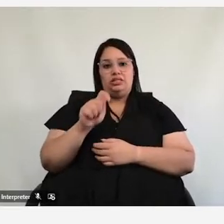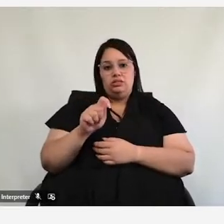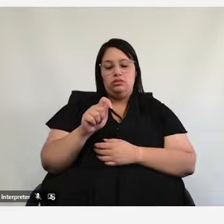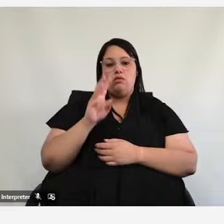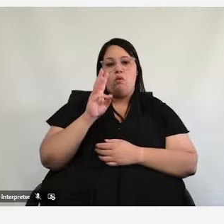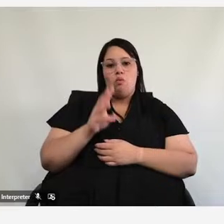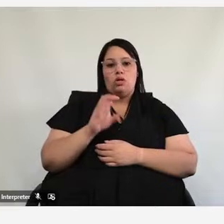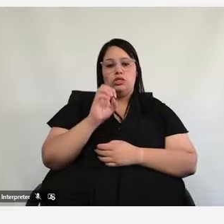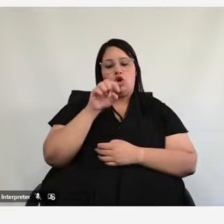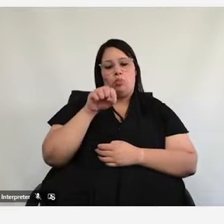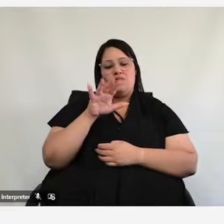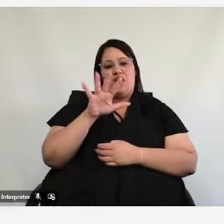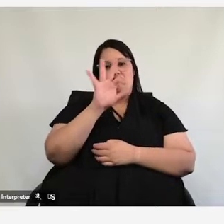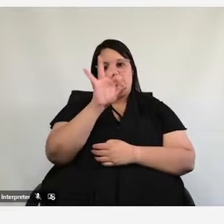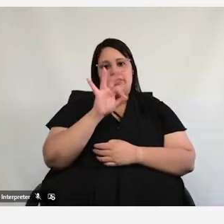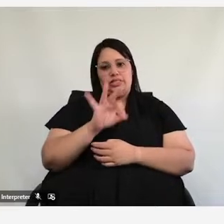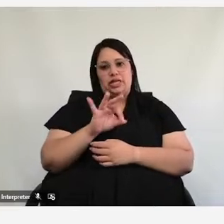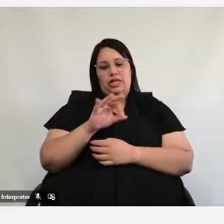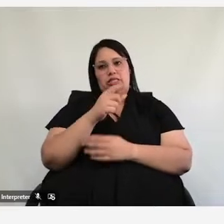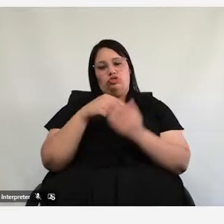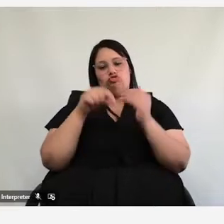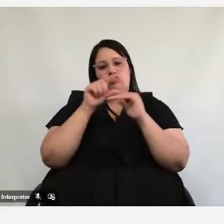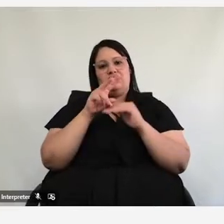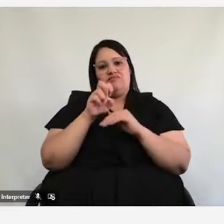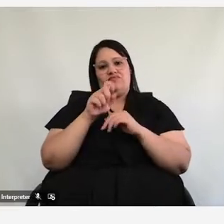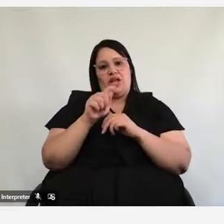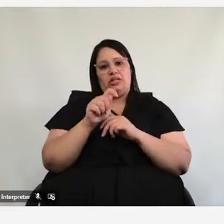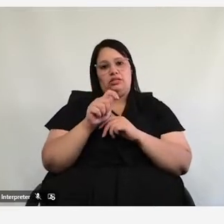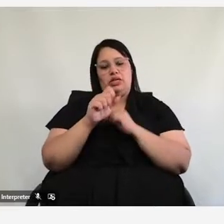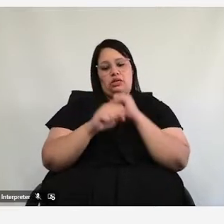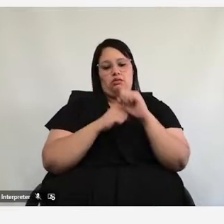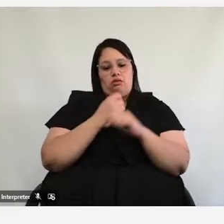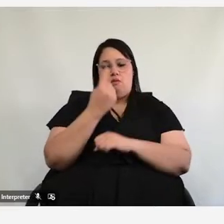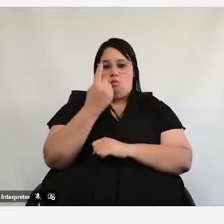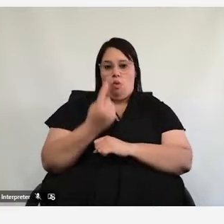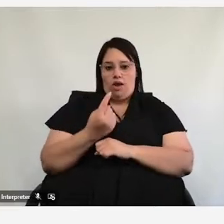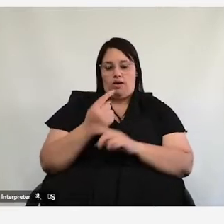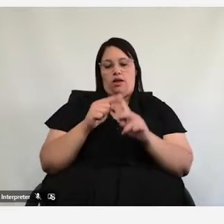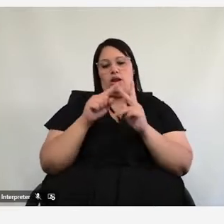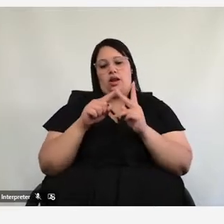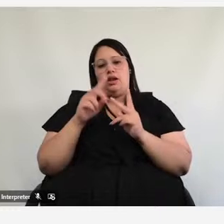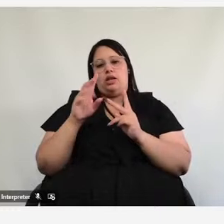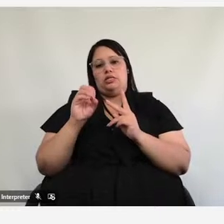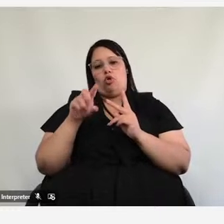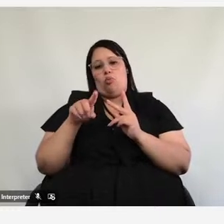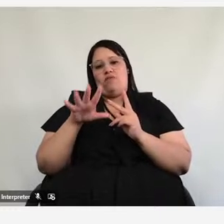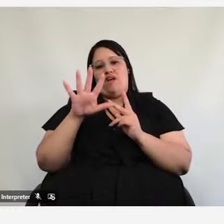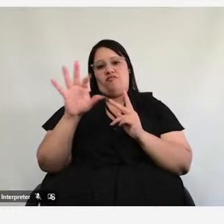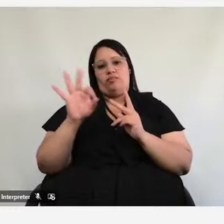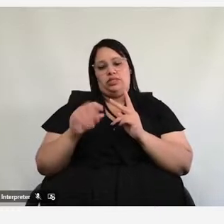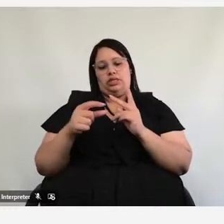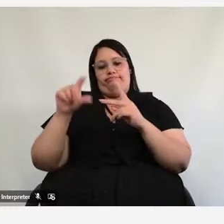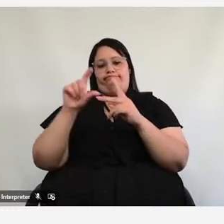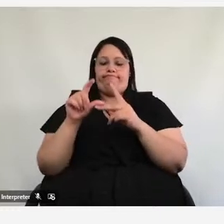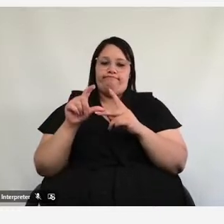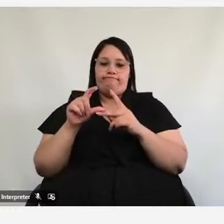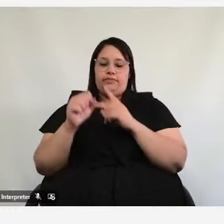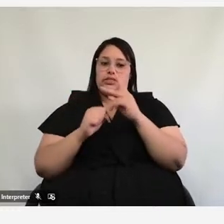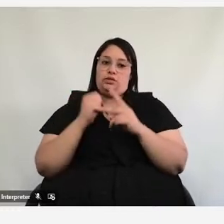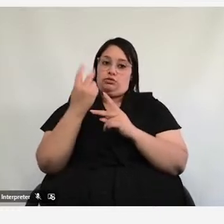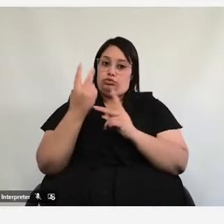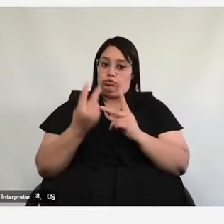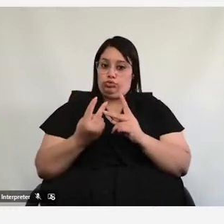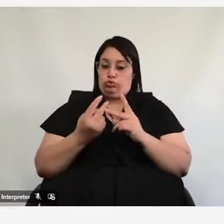a 0.5% increase in VAT in year 1, and then another 0.5% increase is coming in year 2.